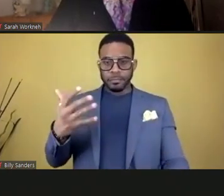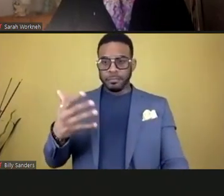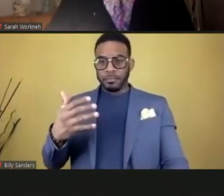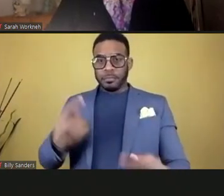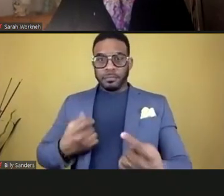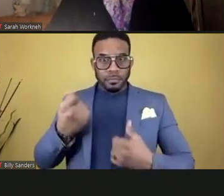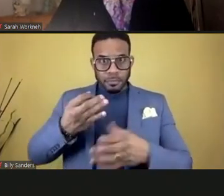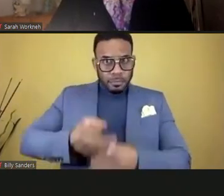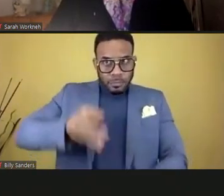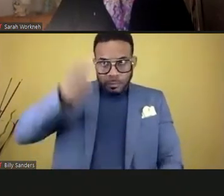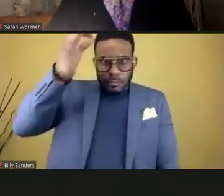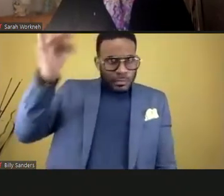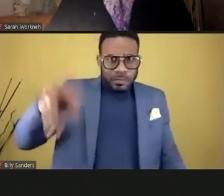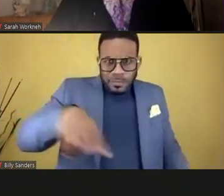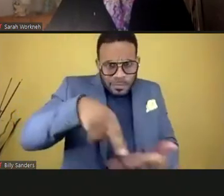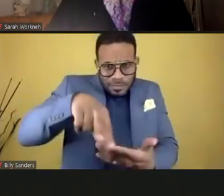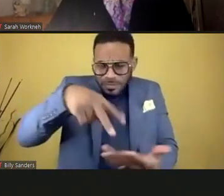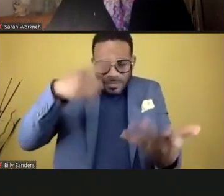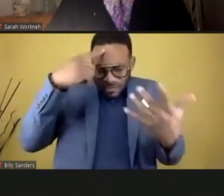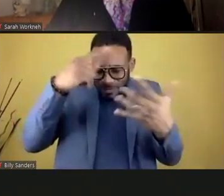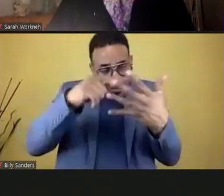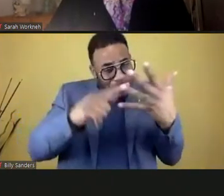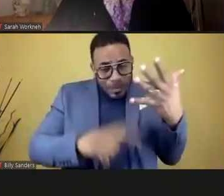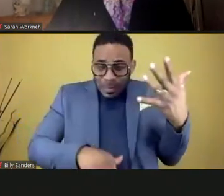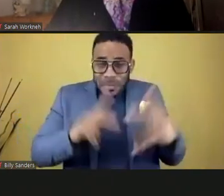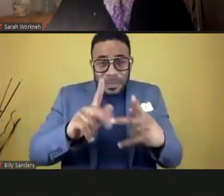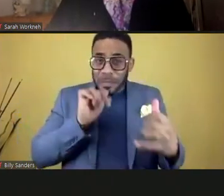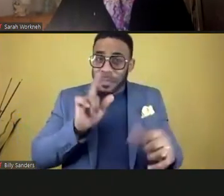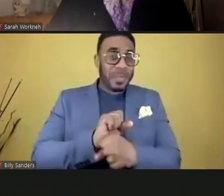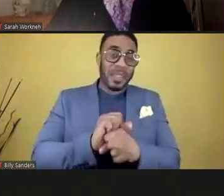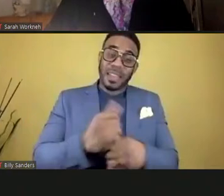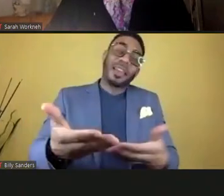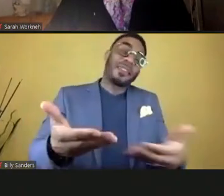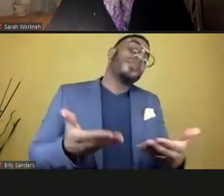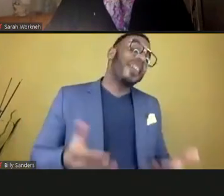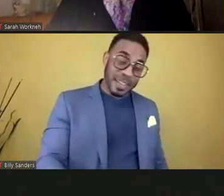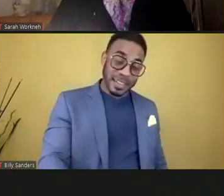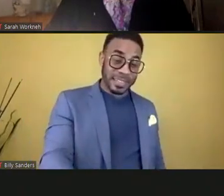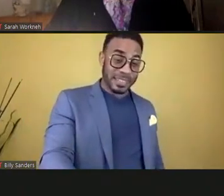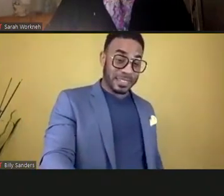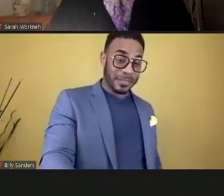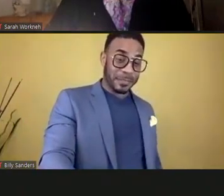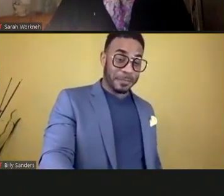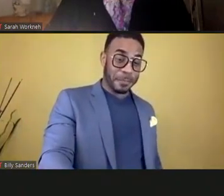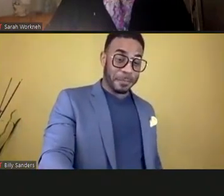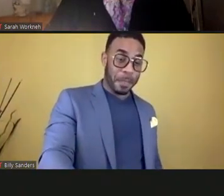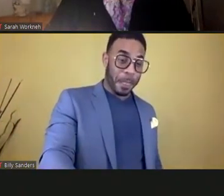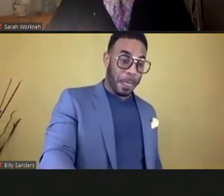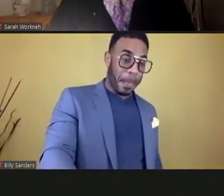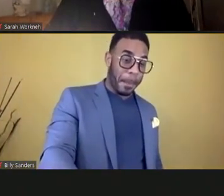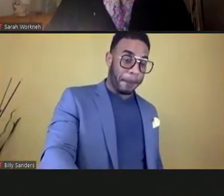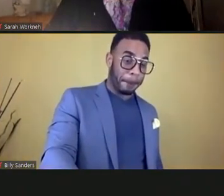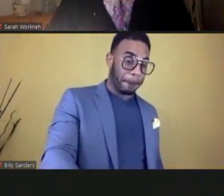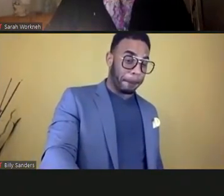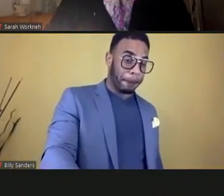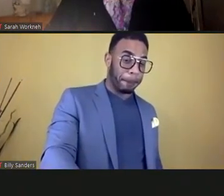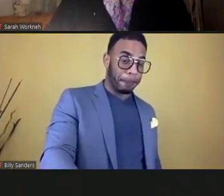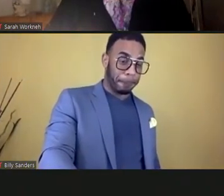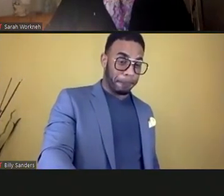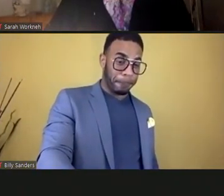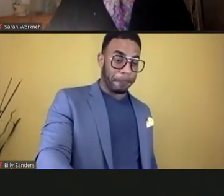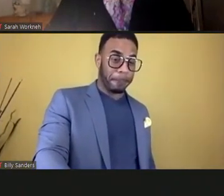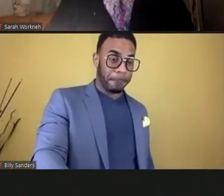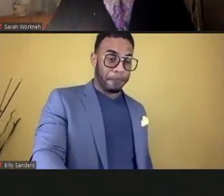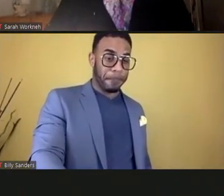stripper pole, like dancer, like these are folks who we are actually inviting into this space, into like